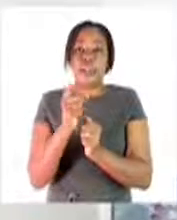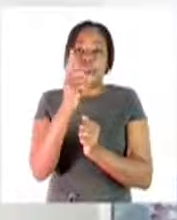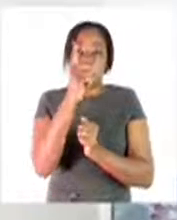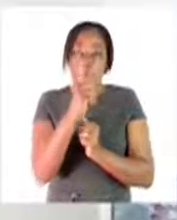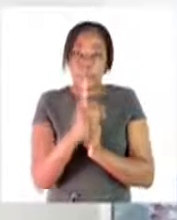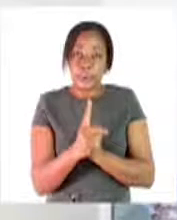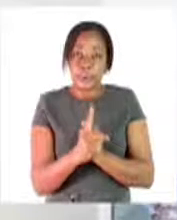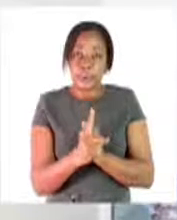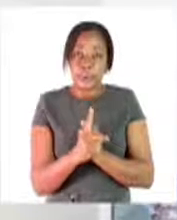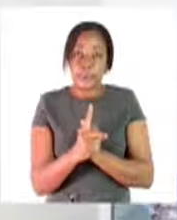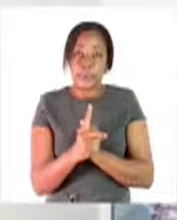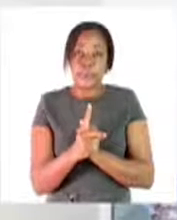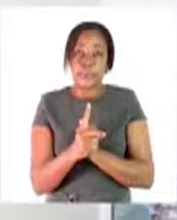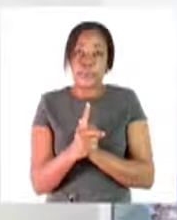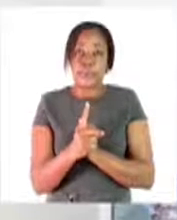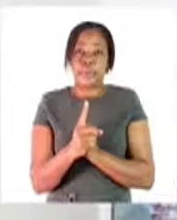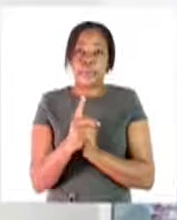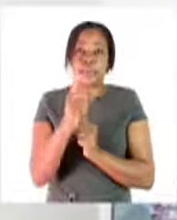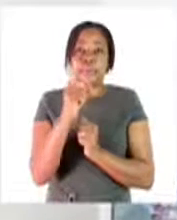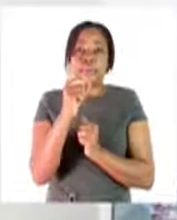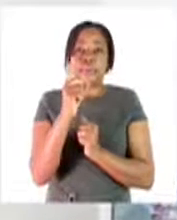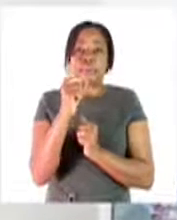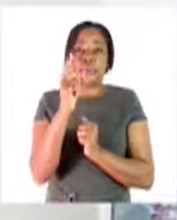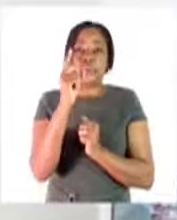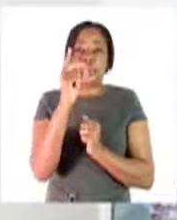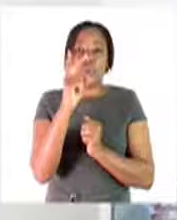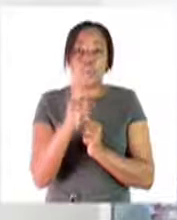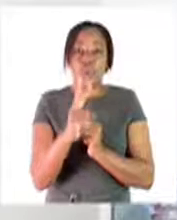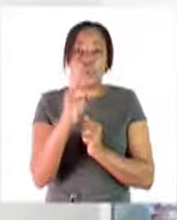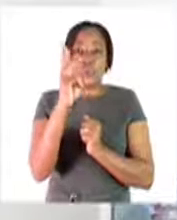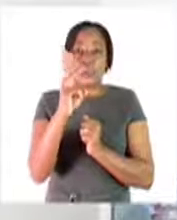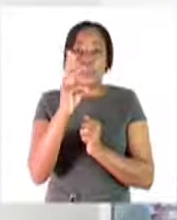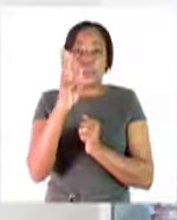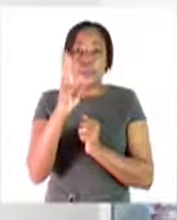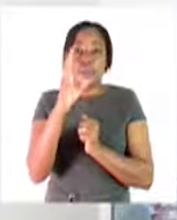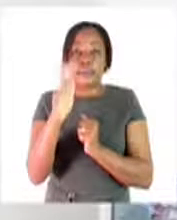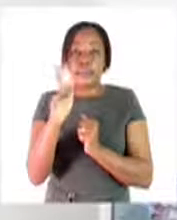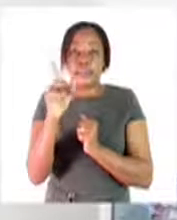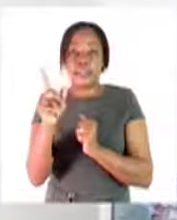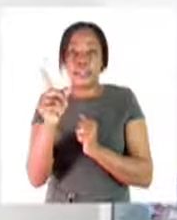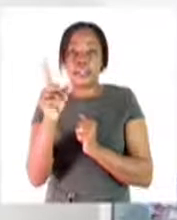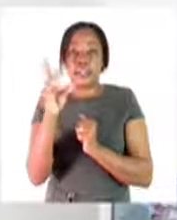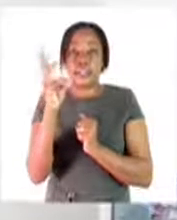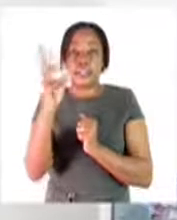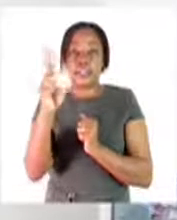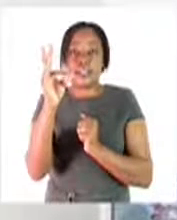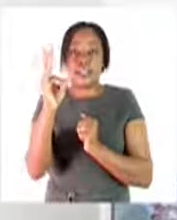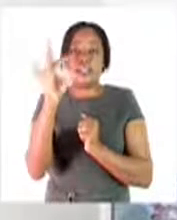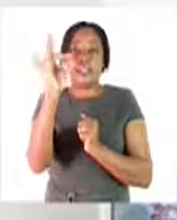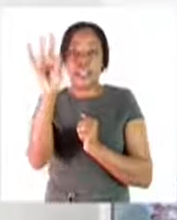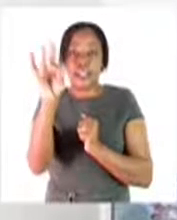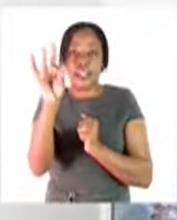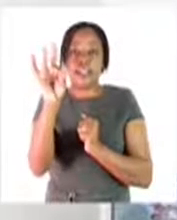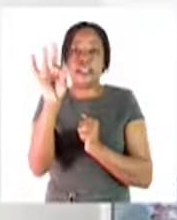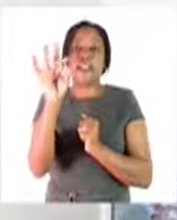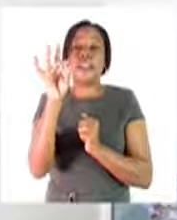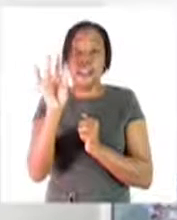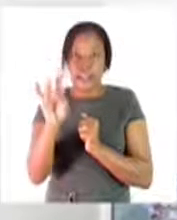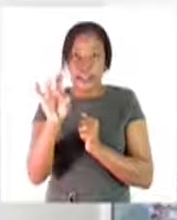So that is a 7 plus a 1. That will give me an 8. There's nothing to carry over to the